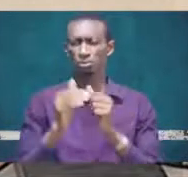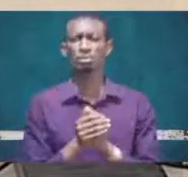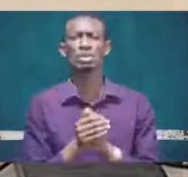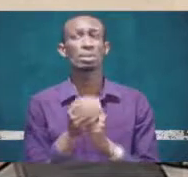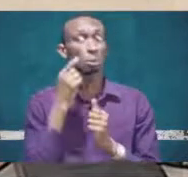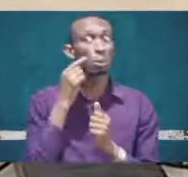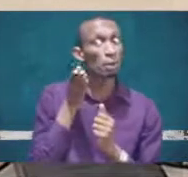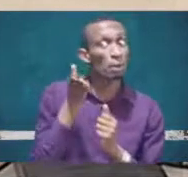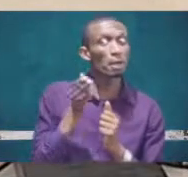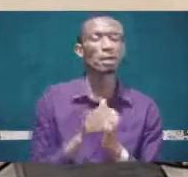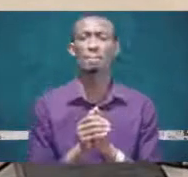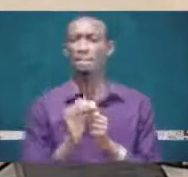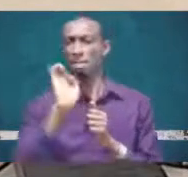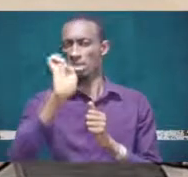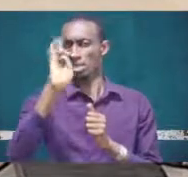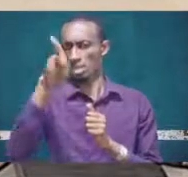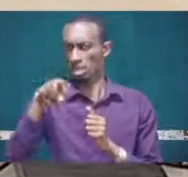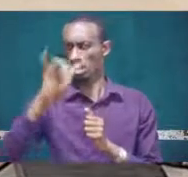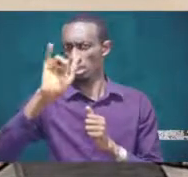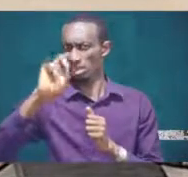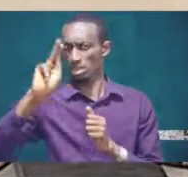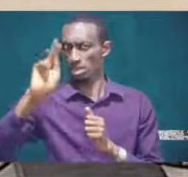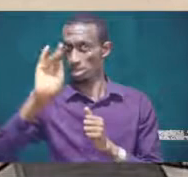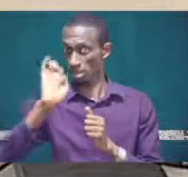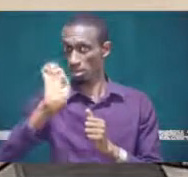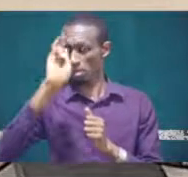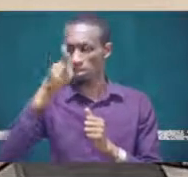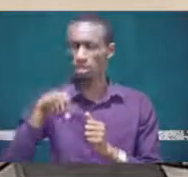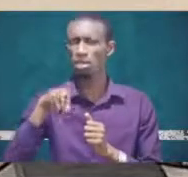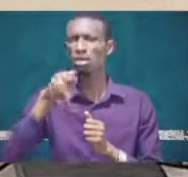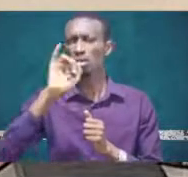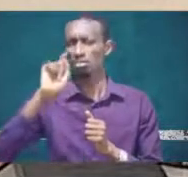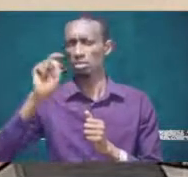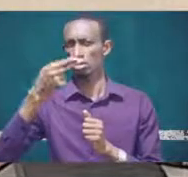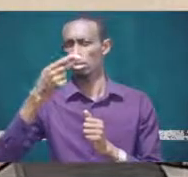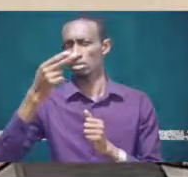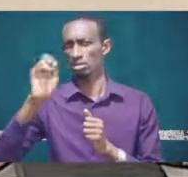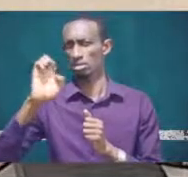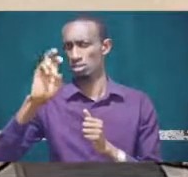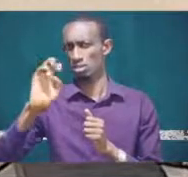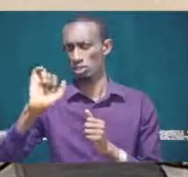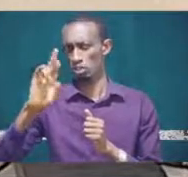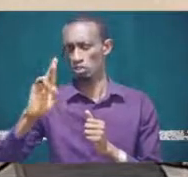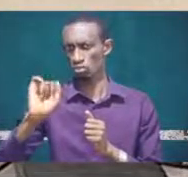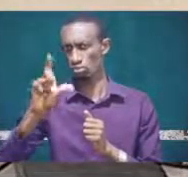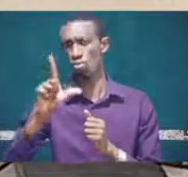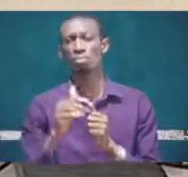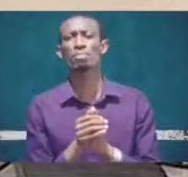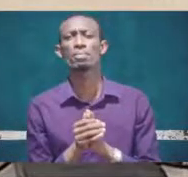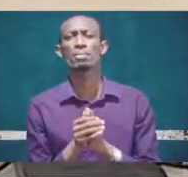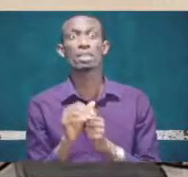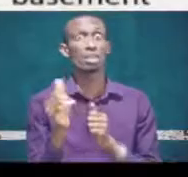there epithelial tissues lining them. Then we have major tissue components of